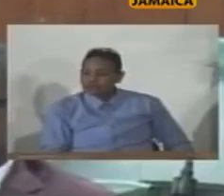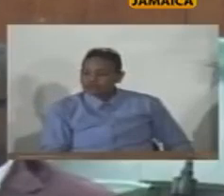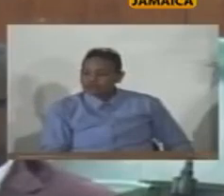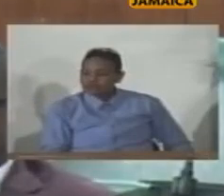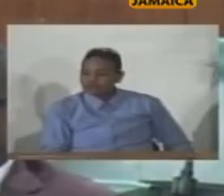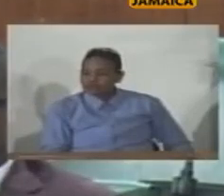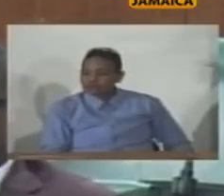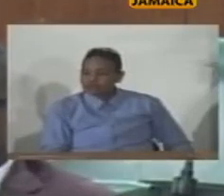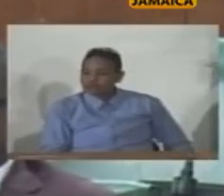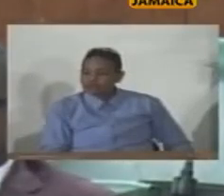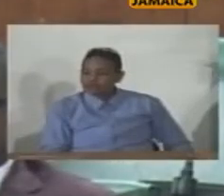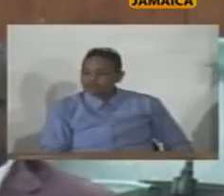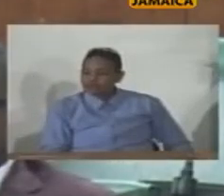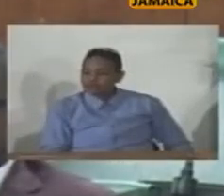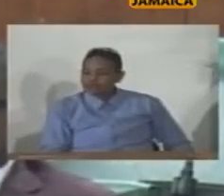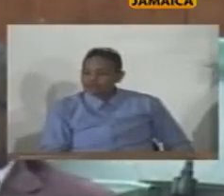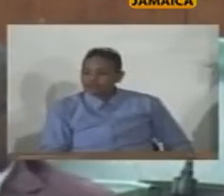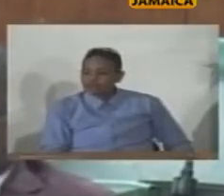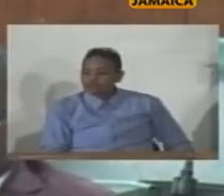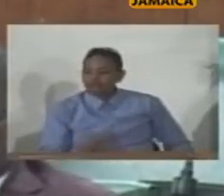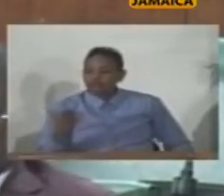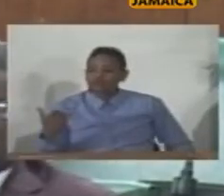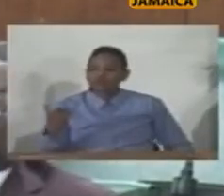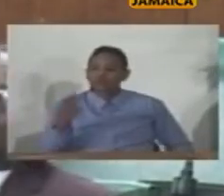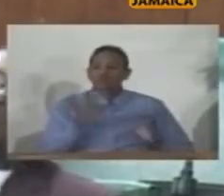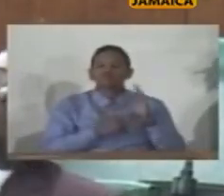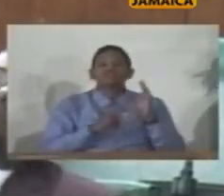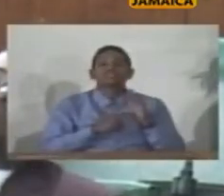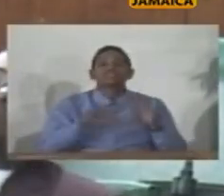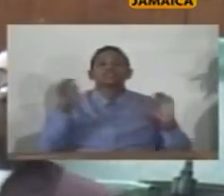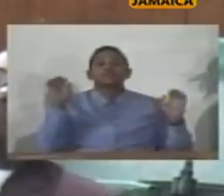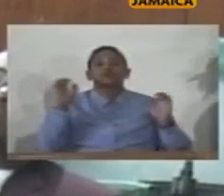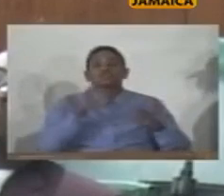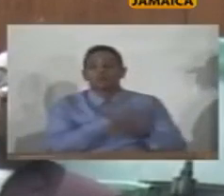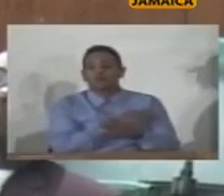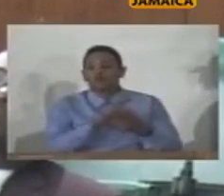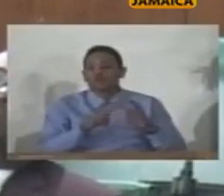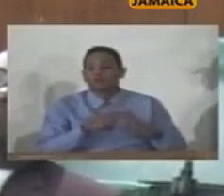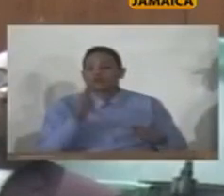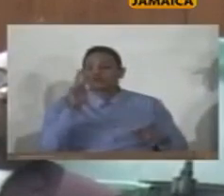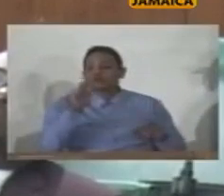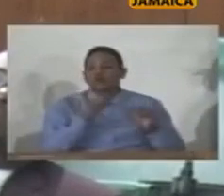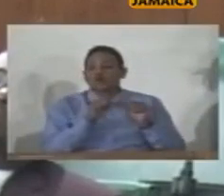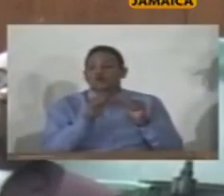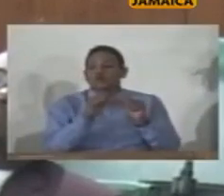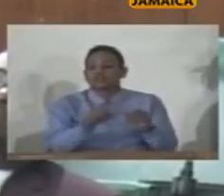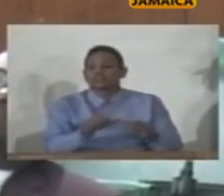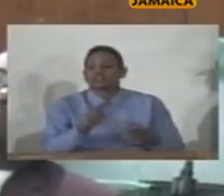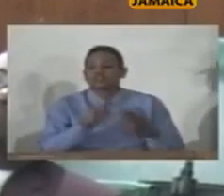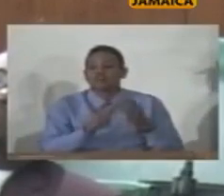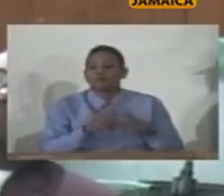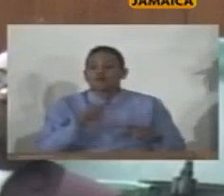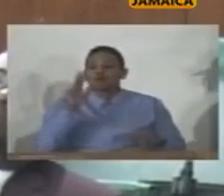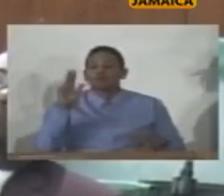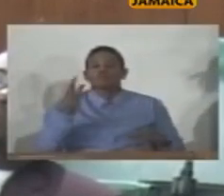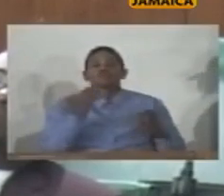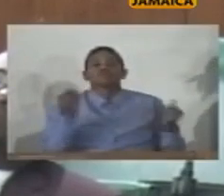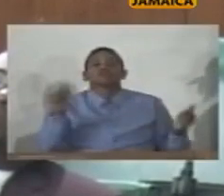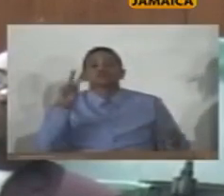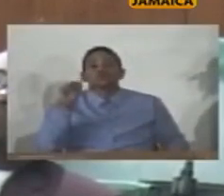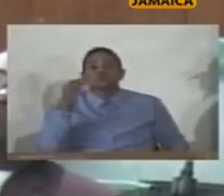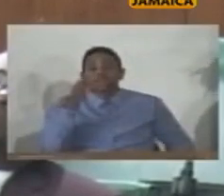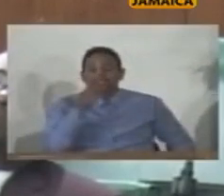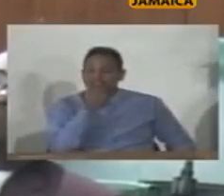Mr. Speaker, I will now read the Emergency Powers number 2, Continuance number 3, Resolution